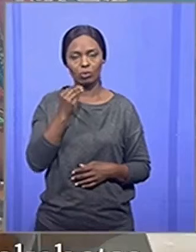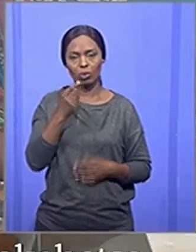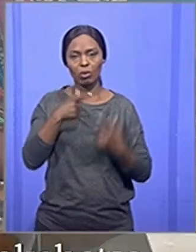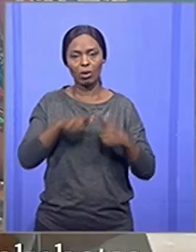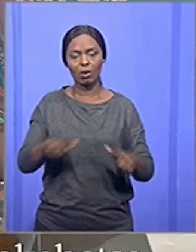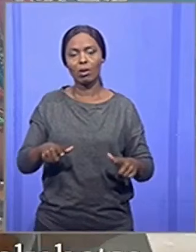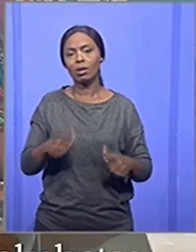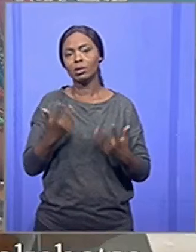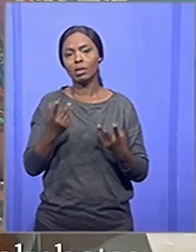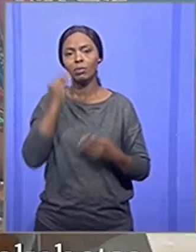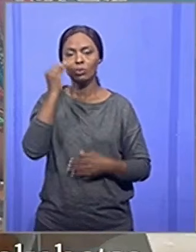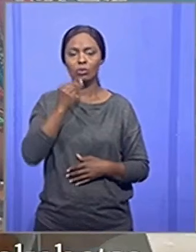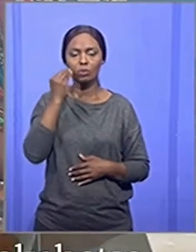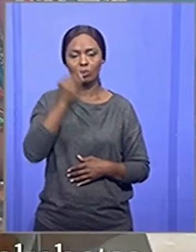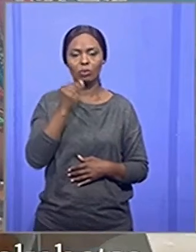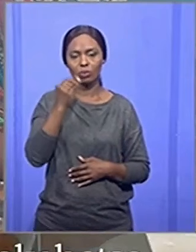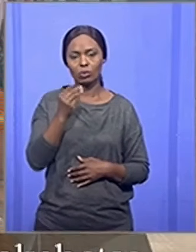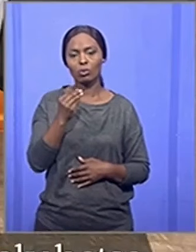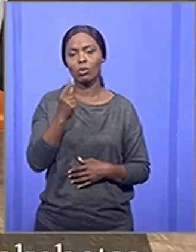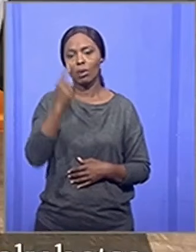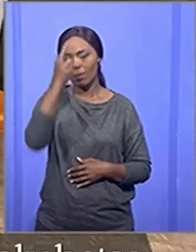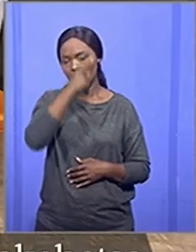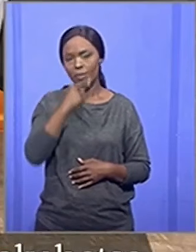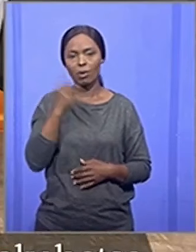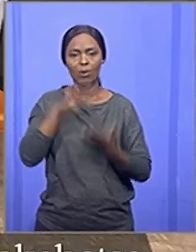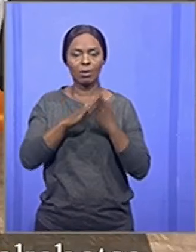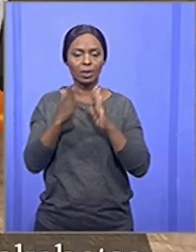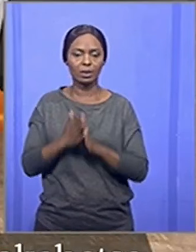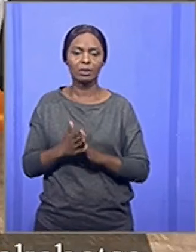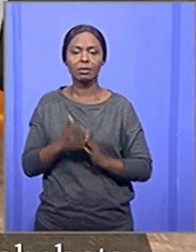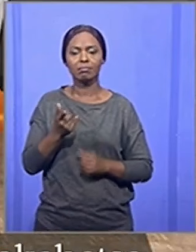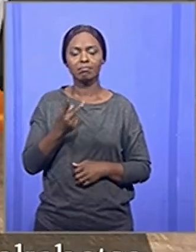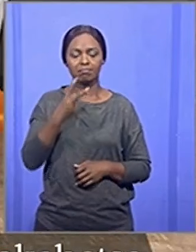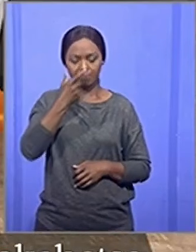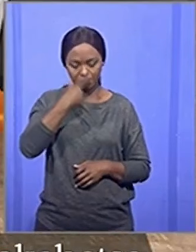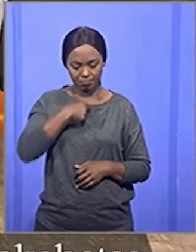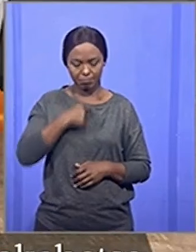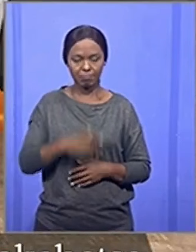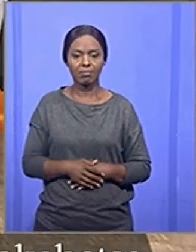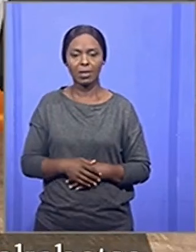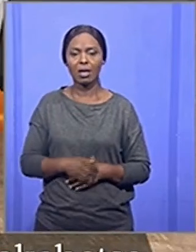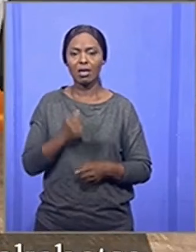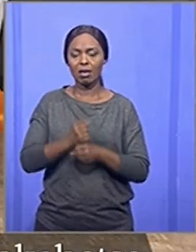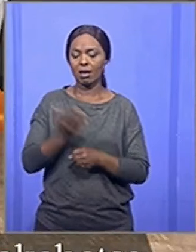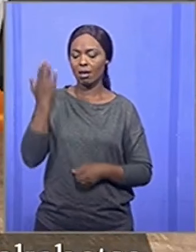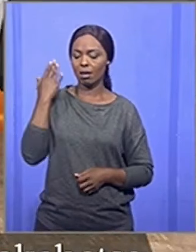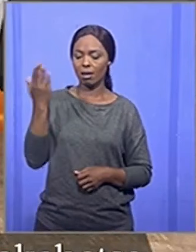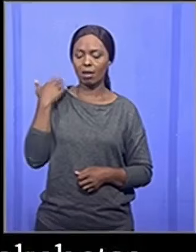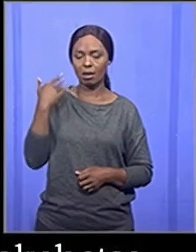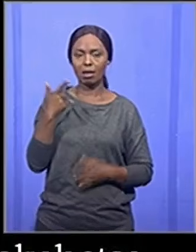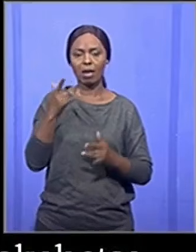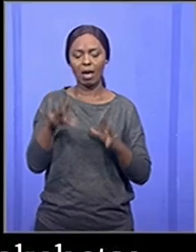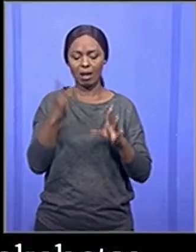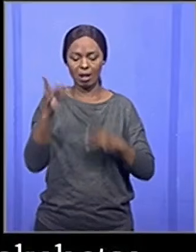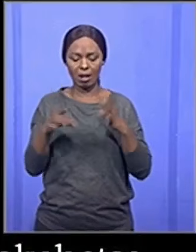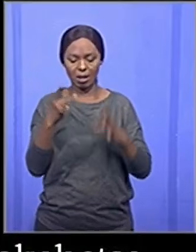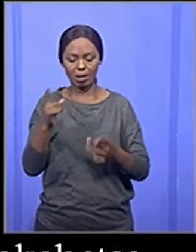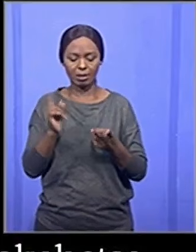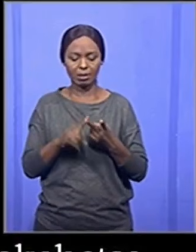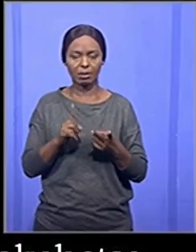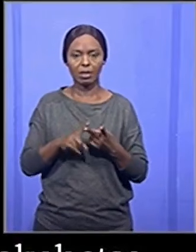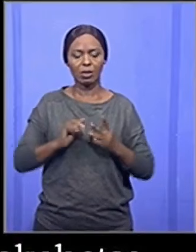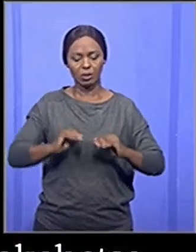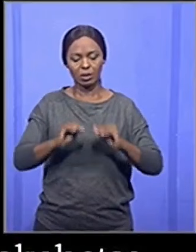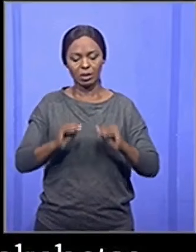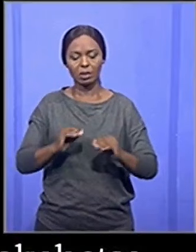mengata bakeng sa go phamisa le go disa puo ya Sesotho le makgetho le mathula hohle tabeng tsa puo le mareo go council